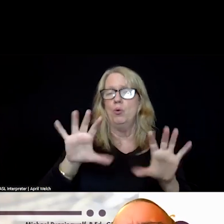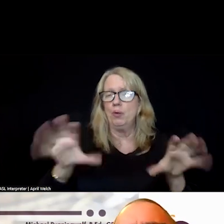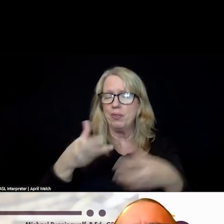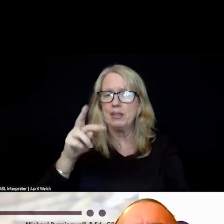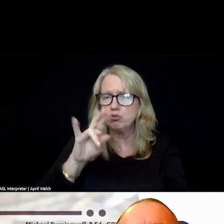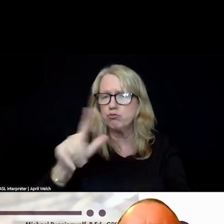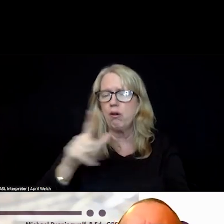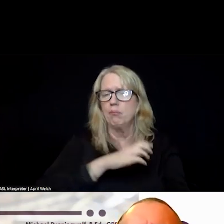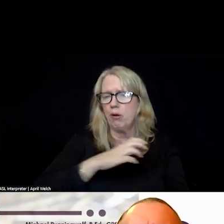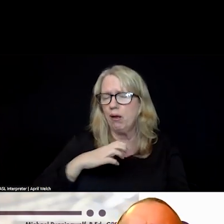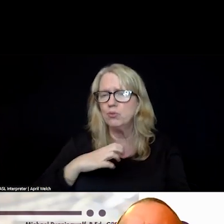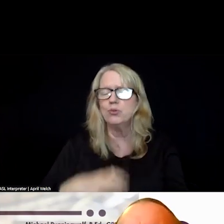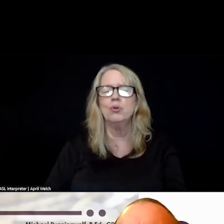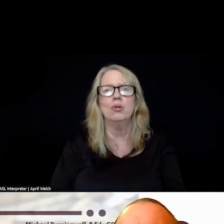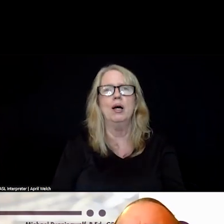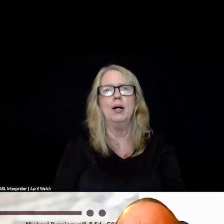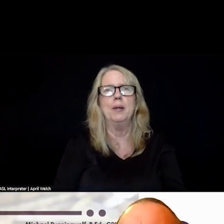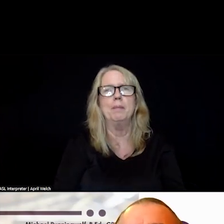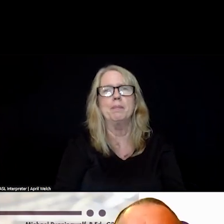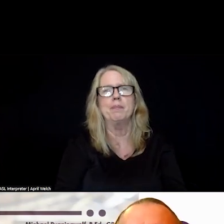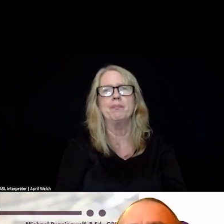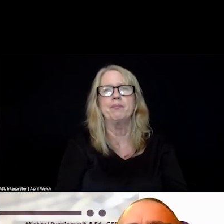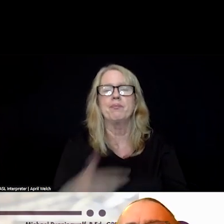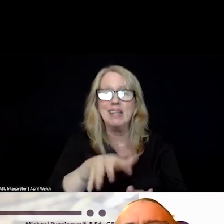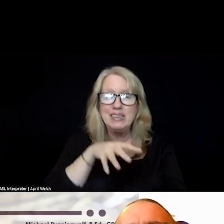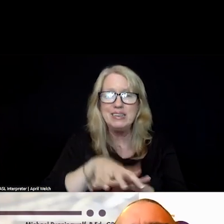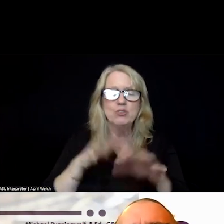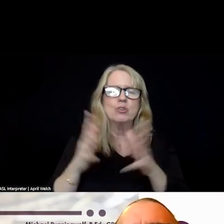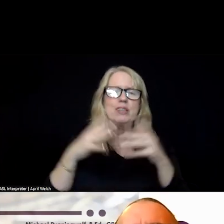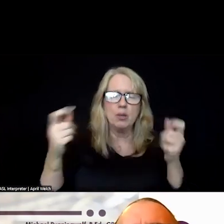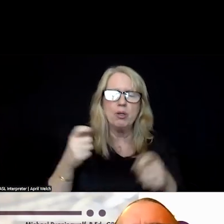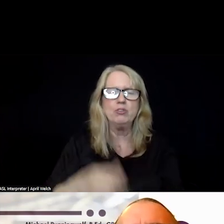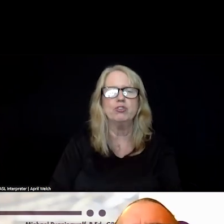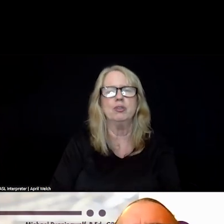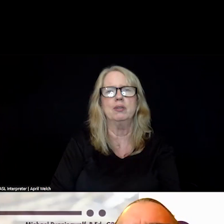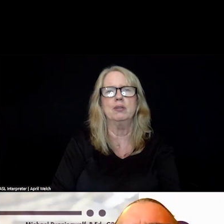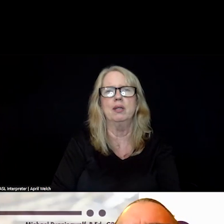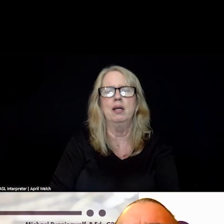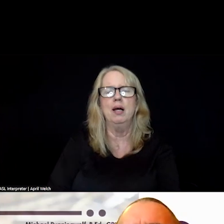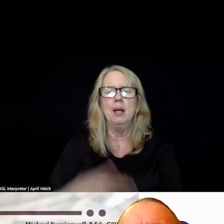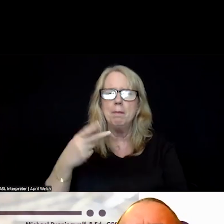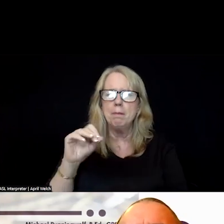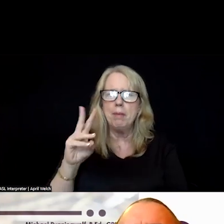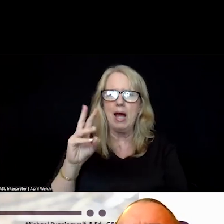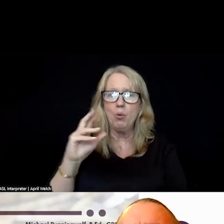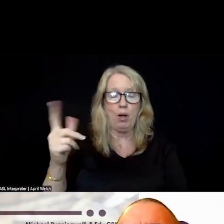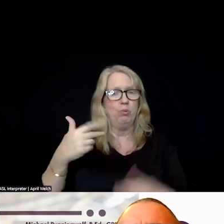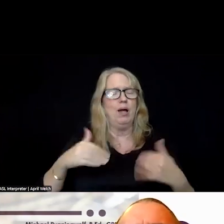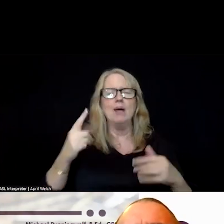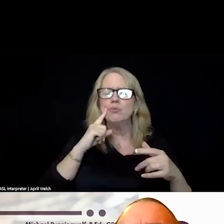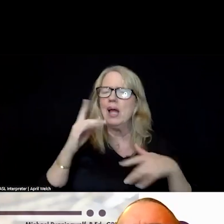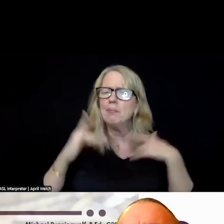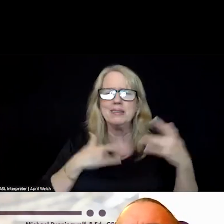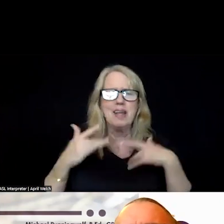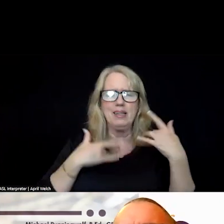councils, Indigenous celebrations such as powwows, and I'm excited. I'm